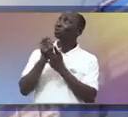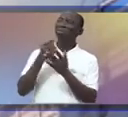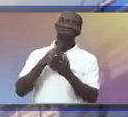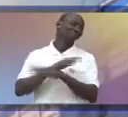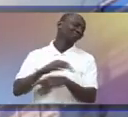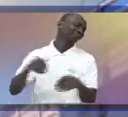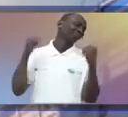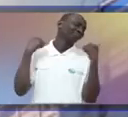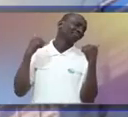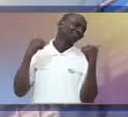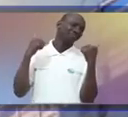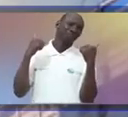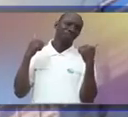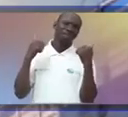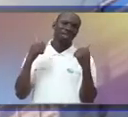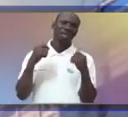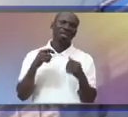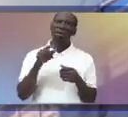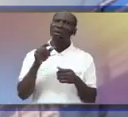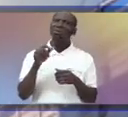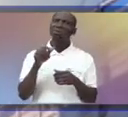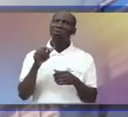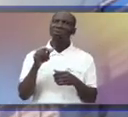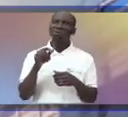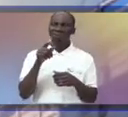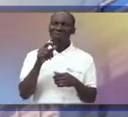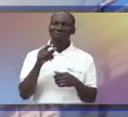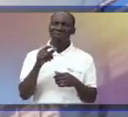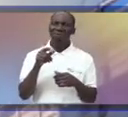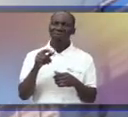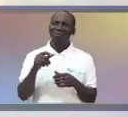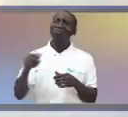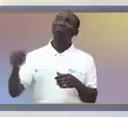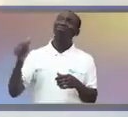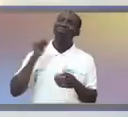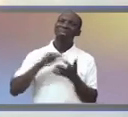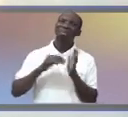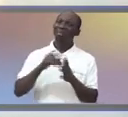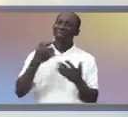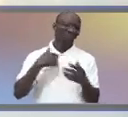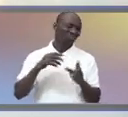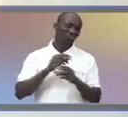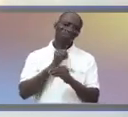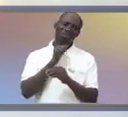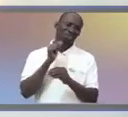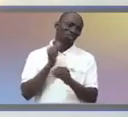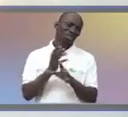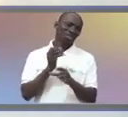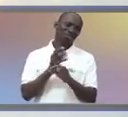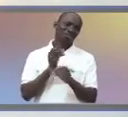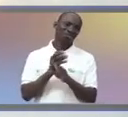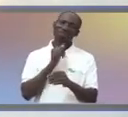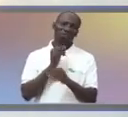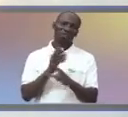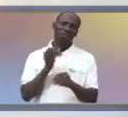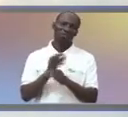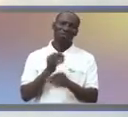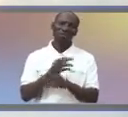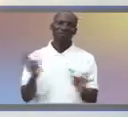umfa wa nun kan yo but won ye wadwe se wo be ye no sa na wo ka kire no enu na mo se actions speak